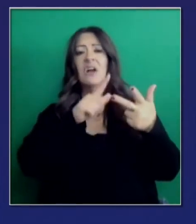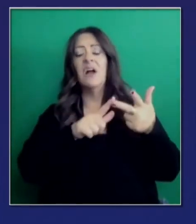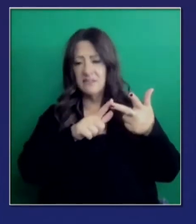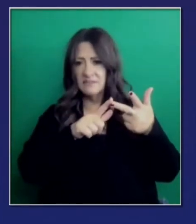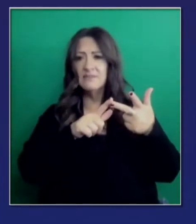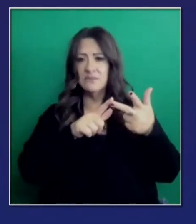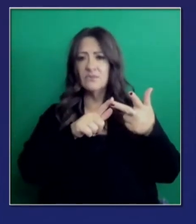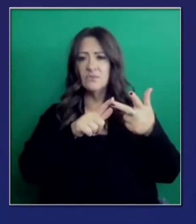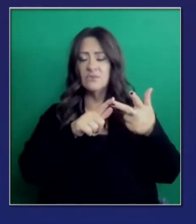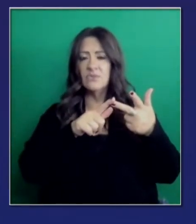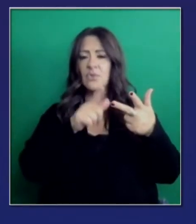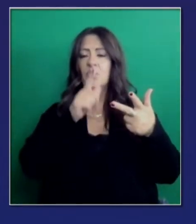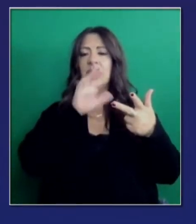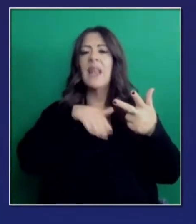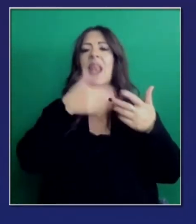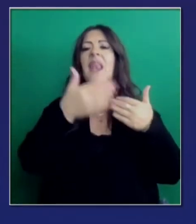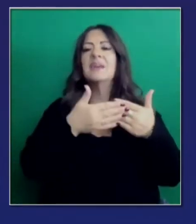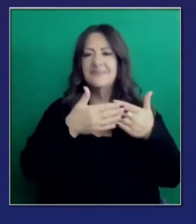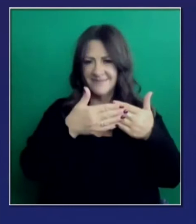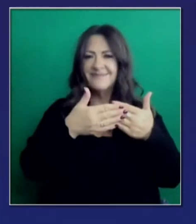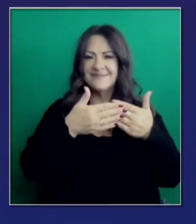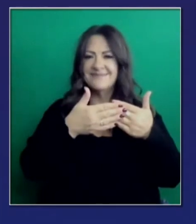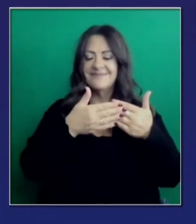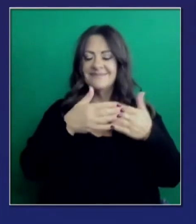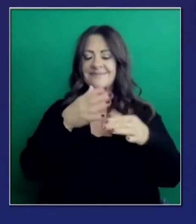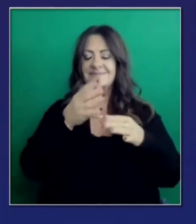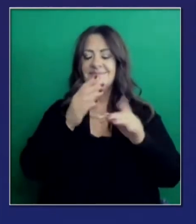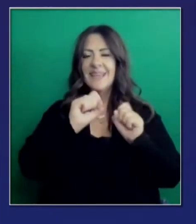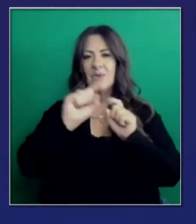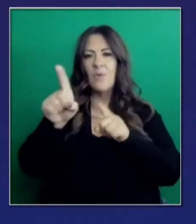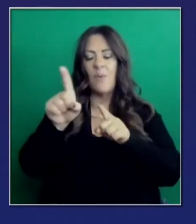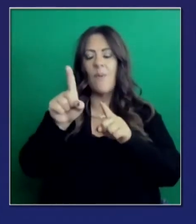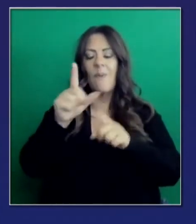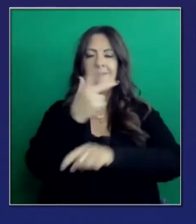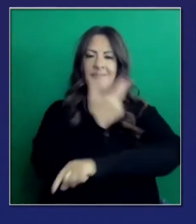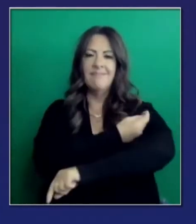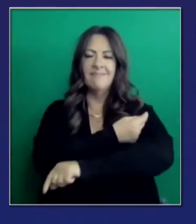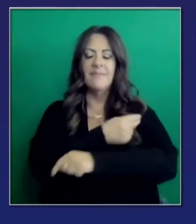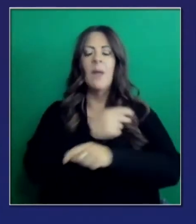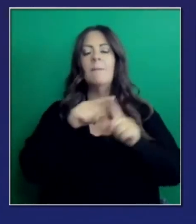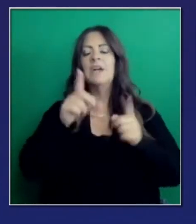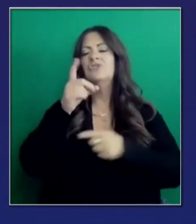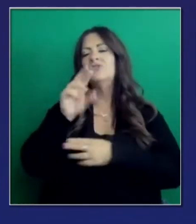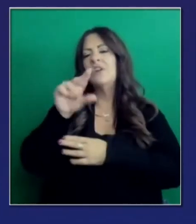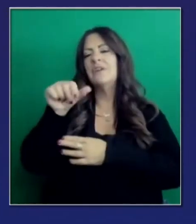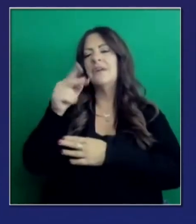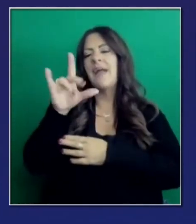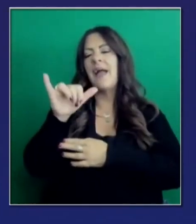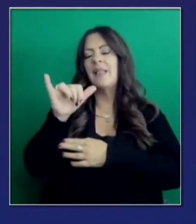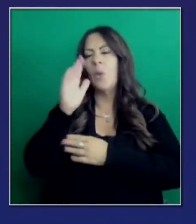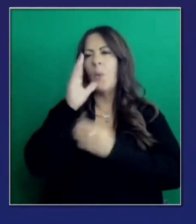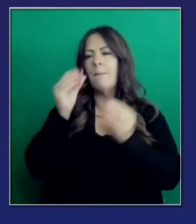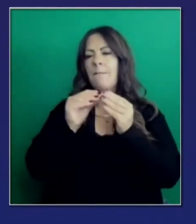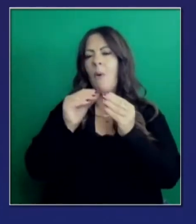Dr. Galley's update. And so we'll happily take some questions today, but tomorrow you'll hear a lot more about the details of